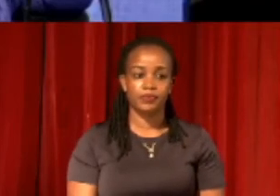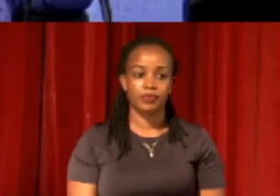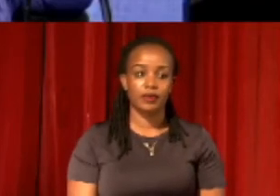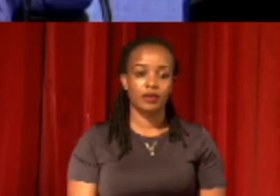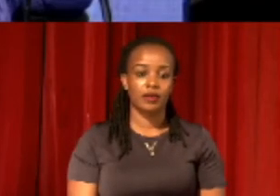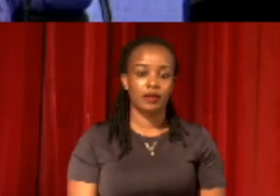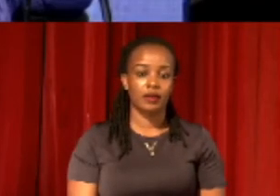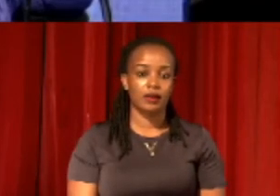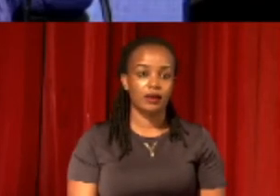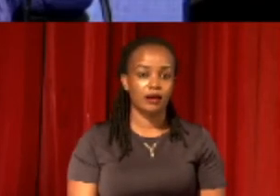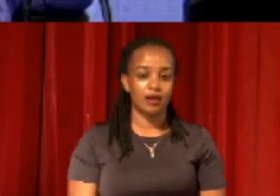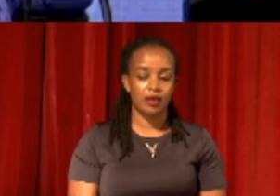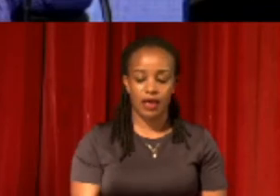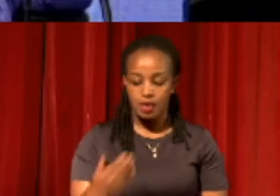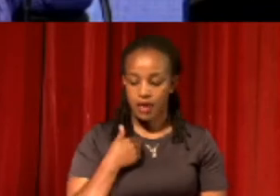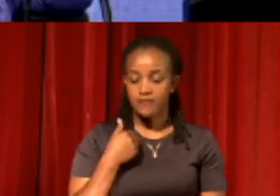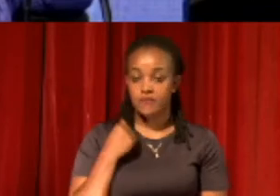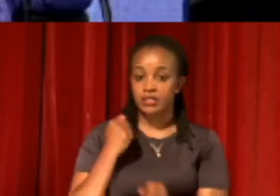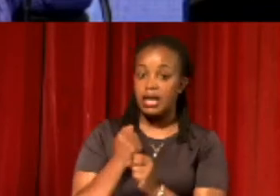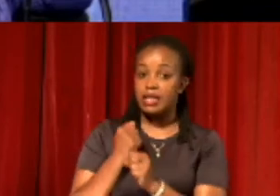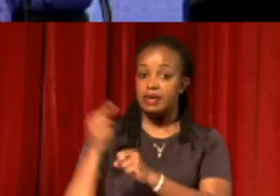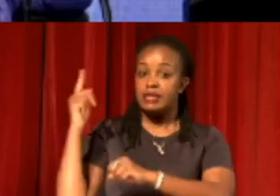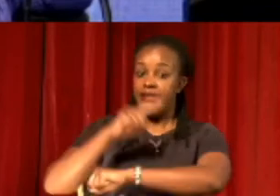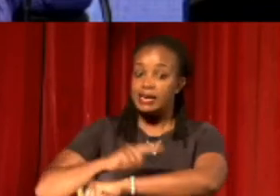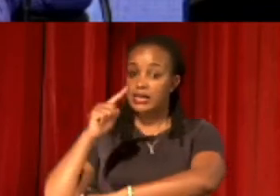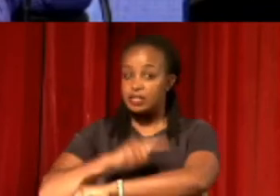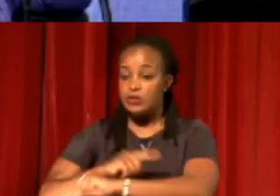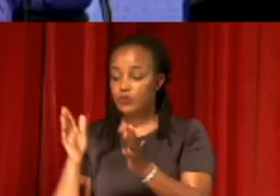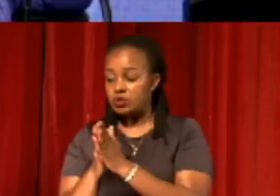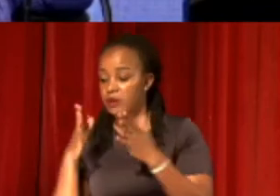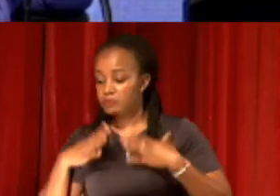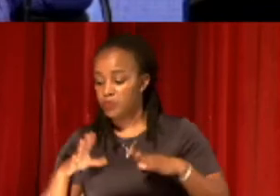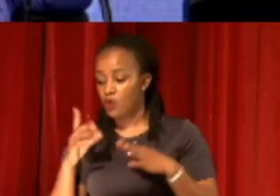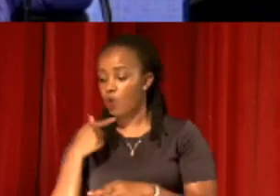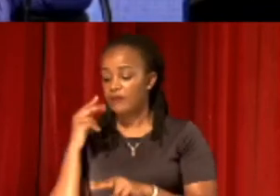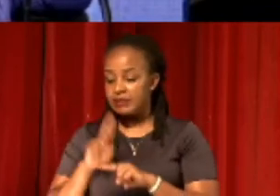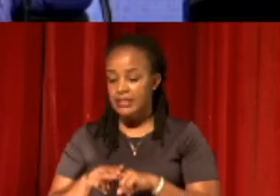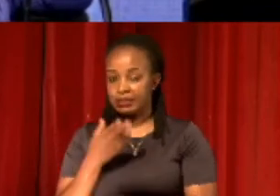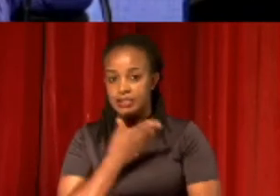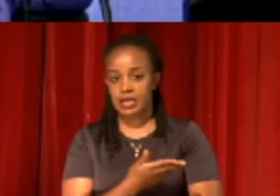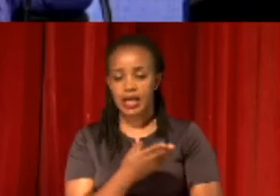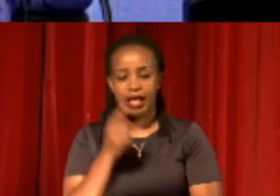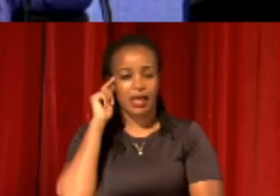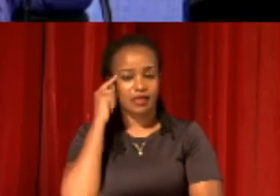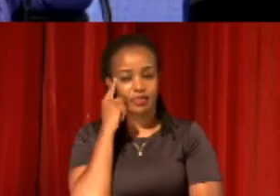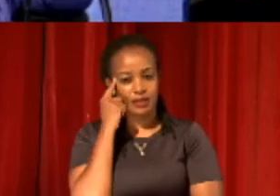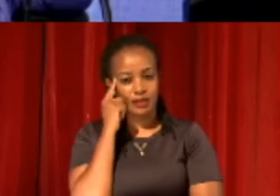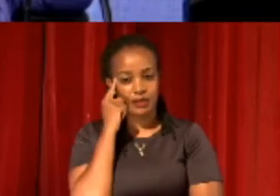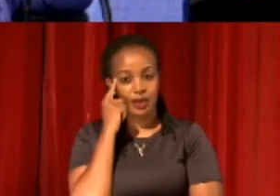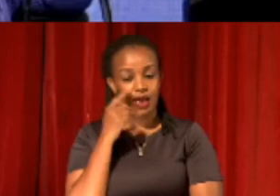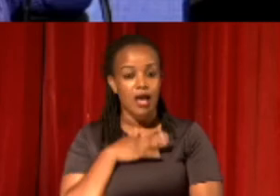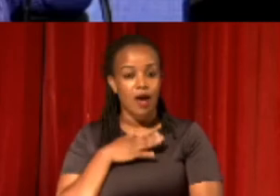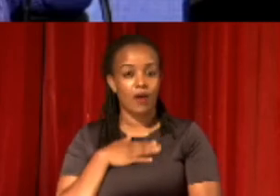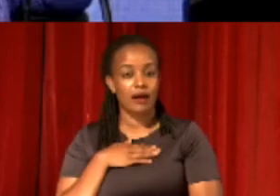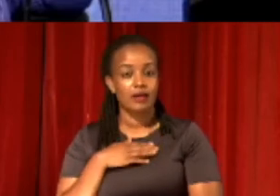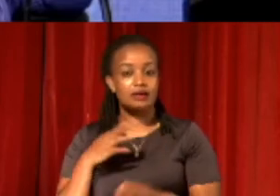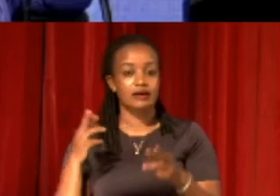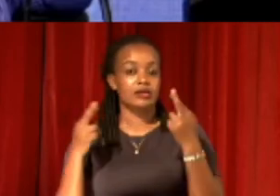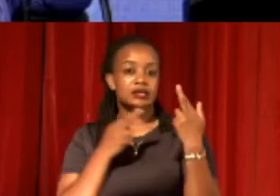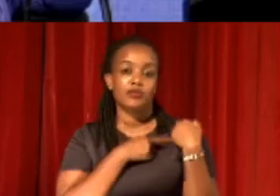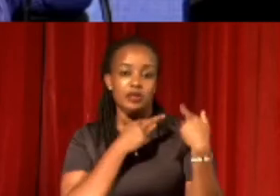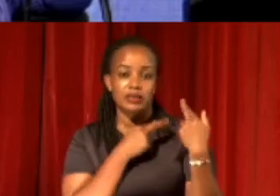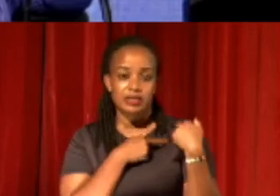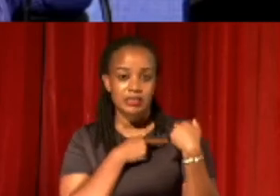to, and I've done this every day with the people that have sat on that chair. Mm-hmm. I think our responsibility is always